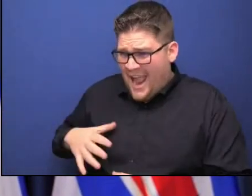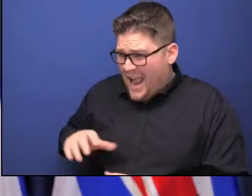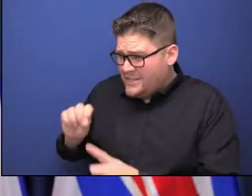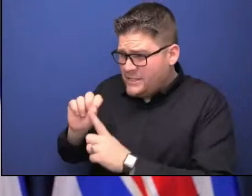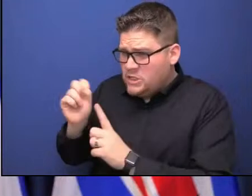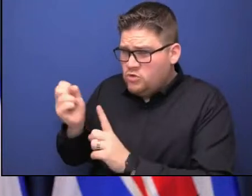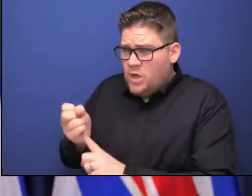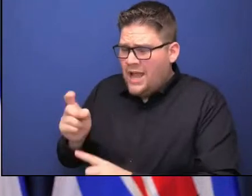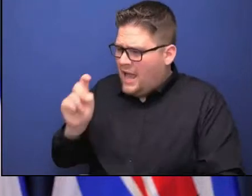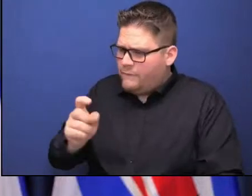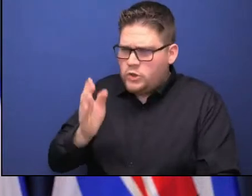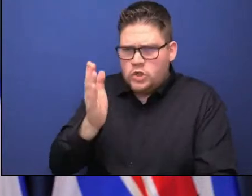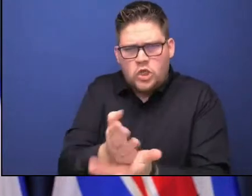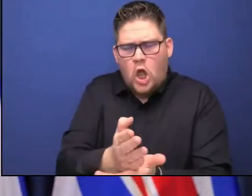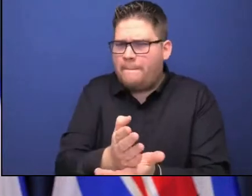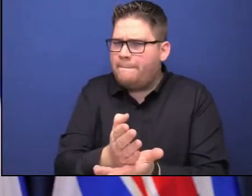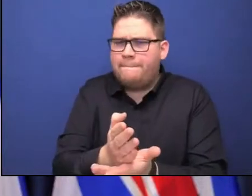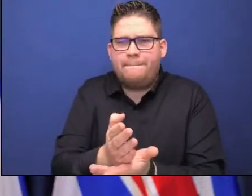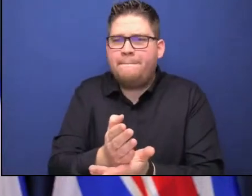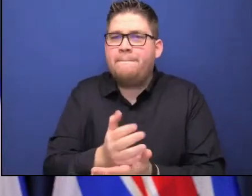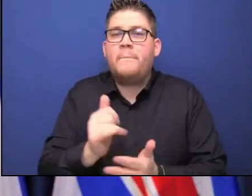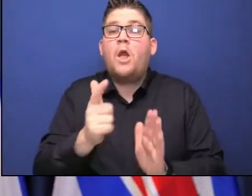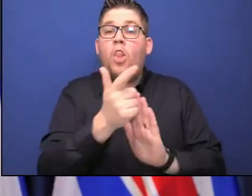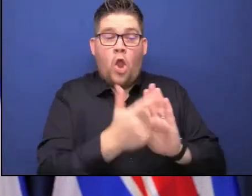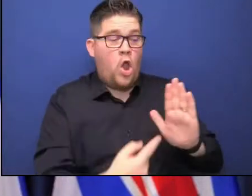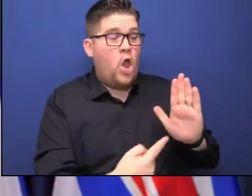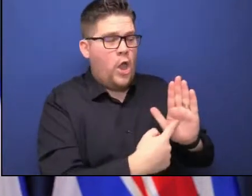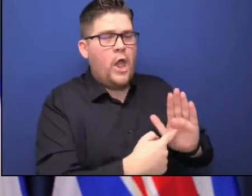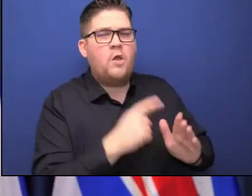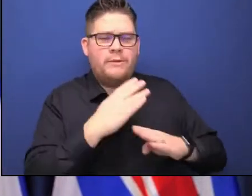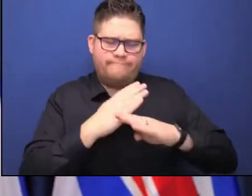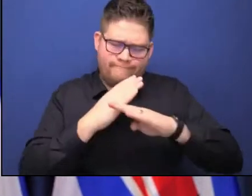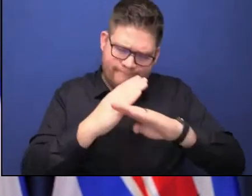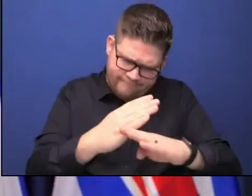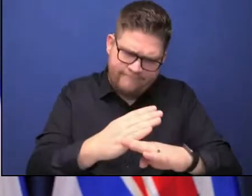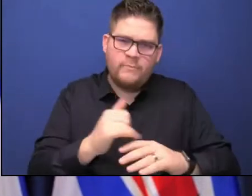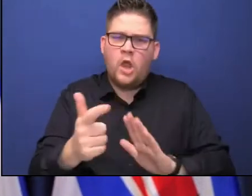think it will. Next question is from Andrew McLeod, the Tyee. Yeah,